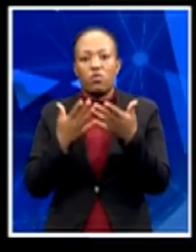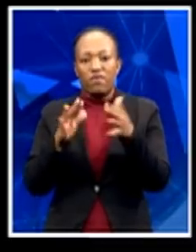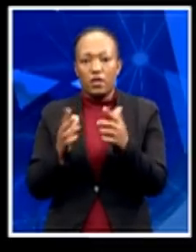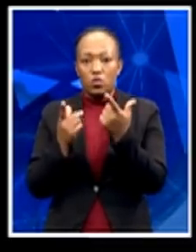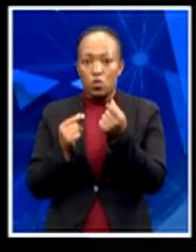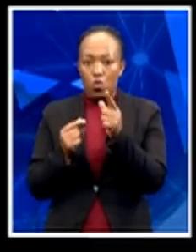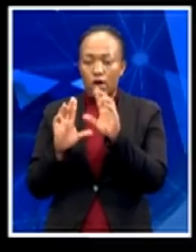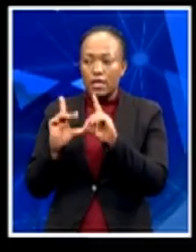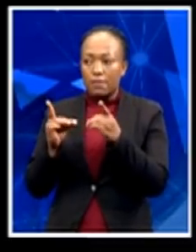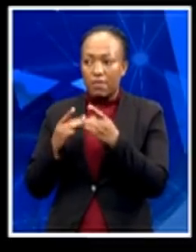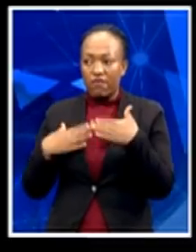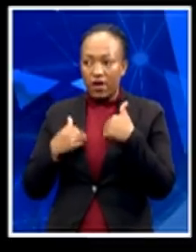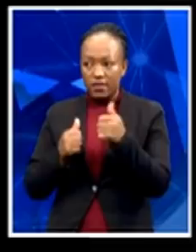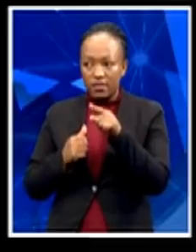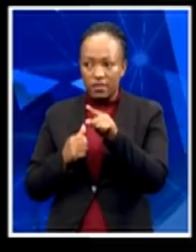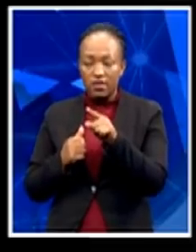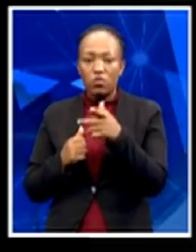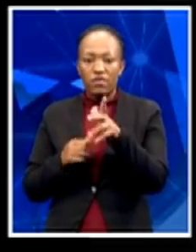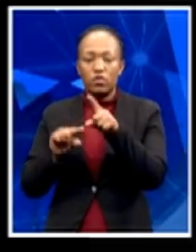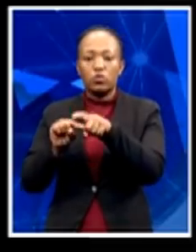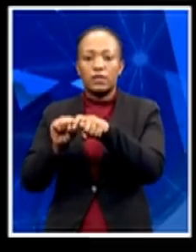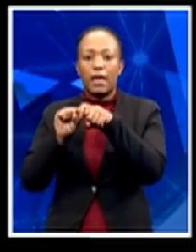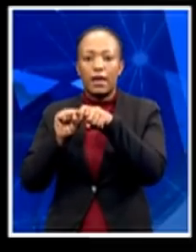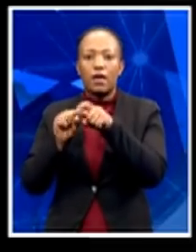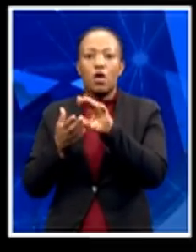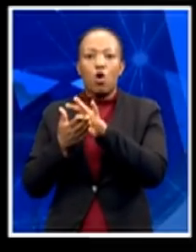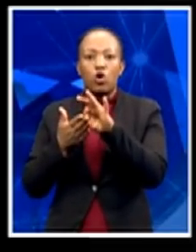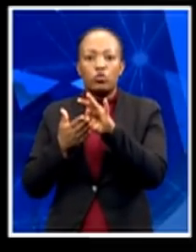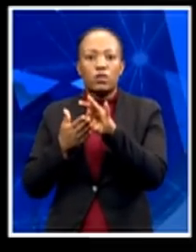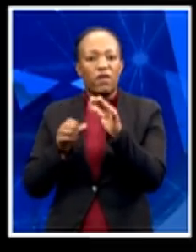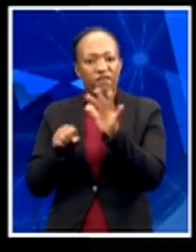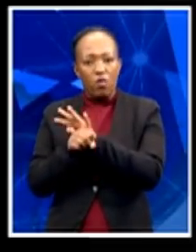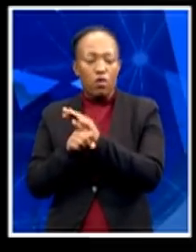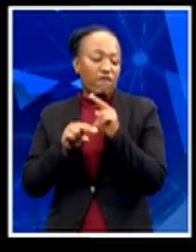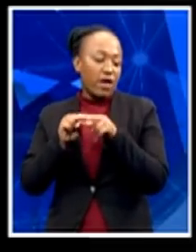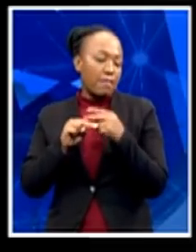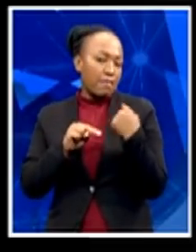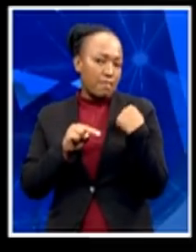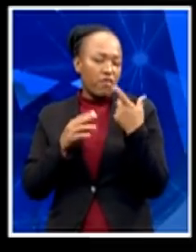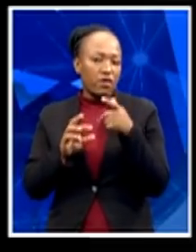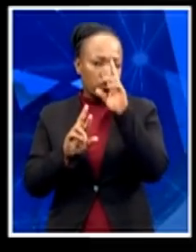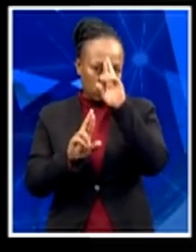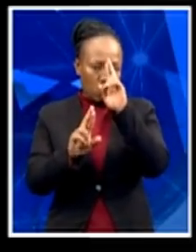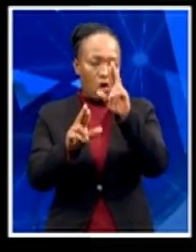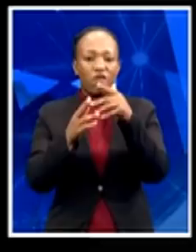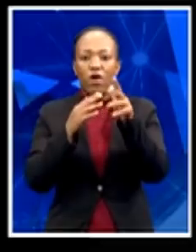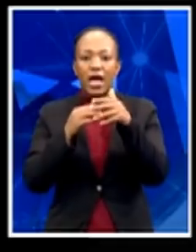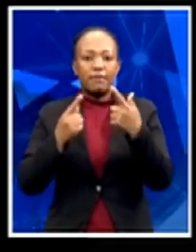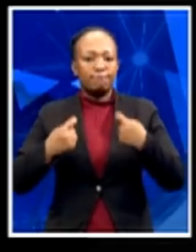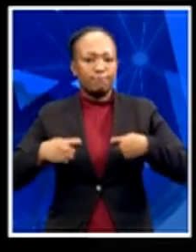suspend the contract in February, and we have reported the irregular expenditure to the National Treasury in terms of the